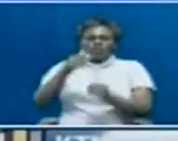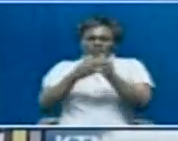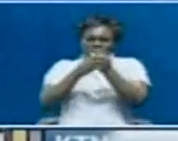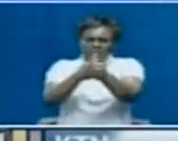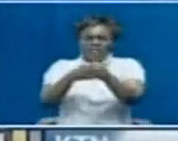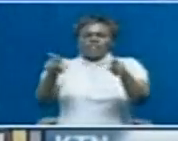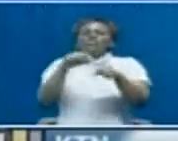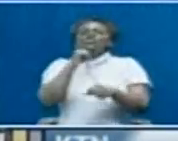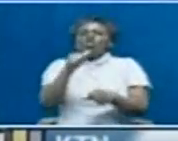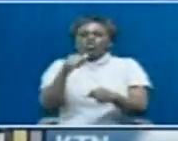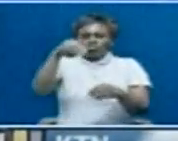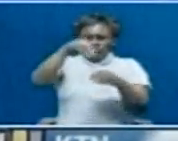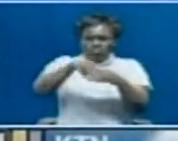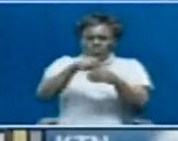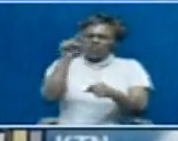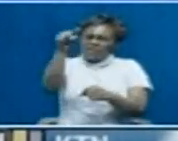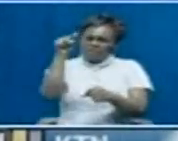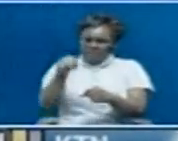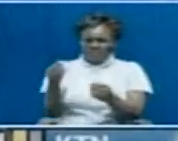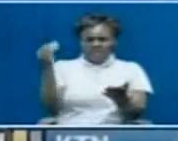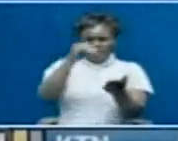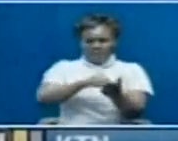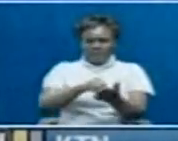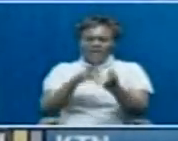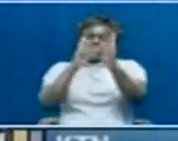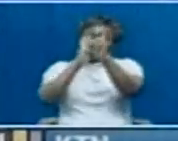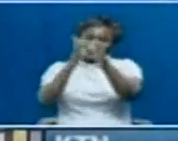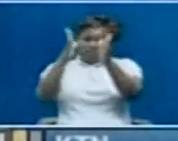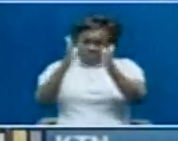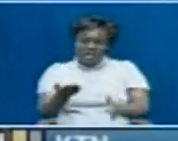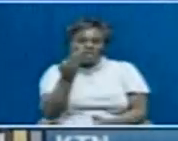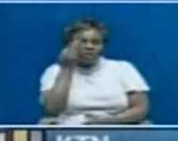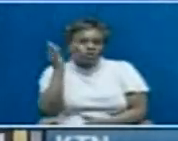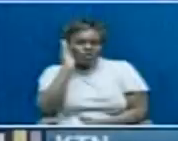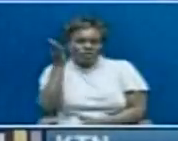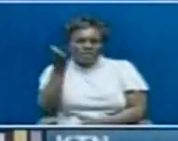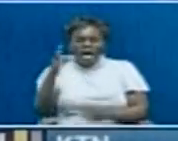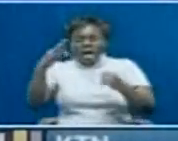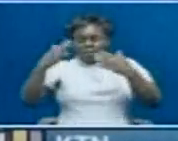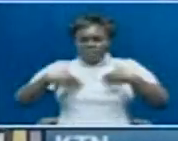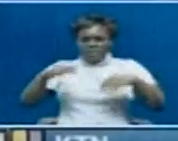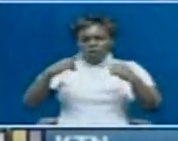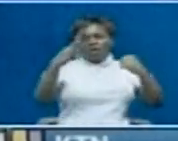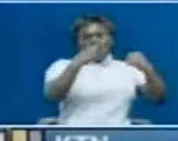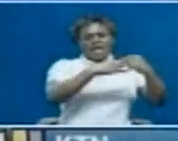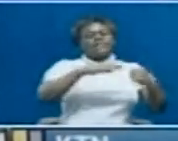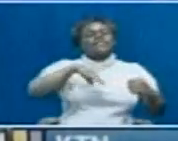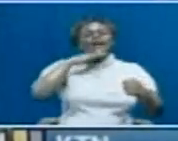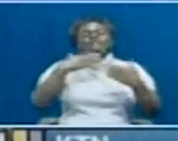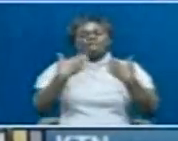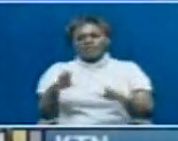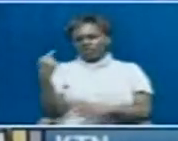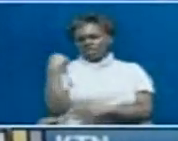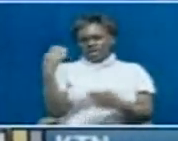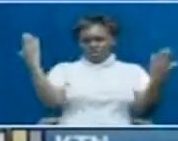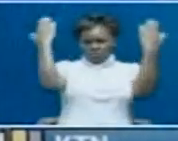residents not to engage in revenge attacks. KTN's Karanderi was in Isiolo, where 8 people were killed in yesterday's conflict between the